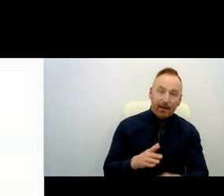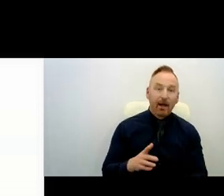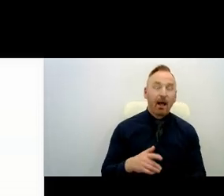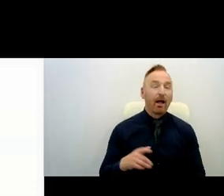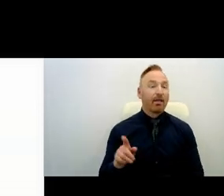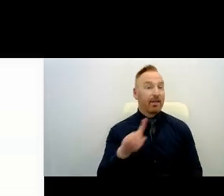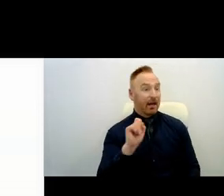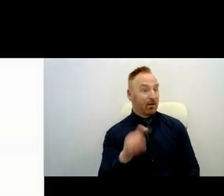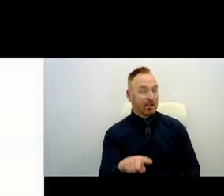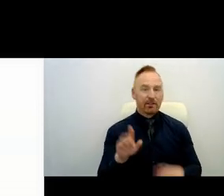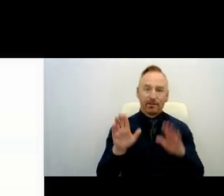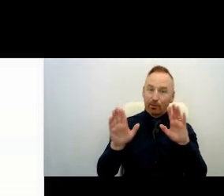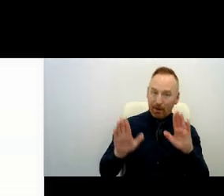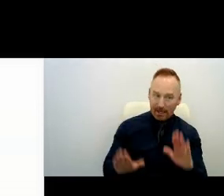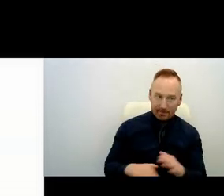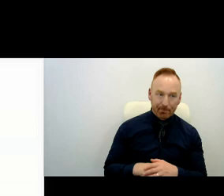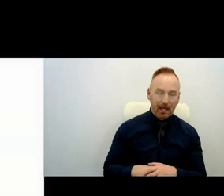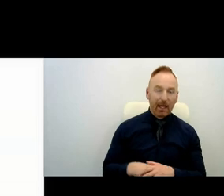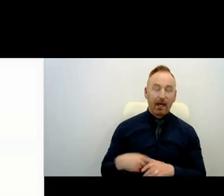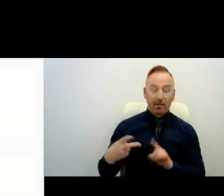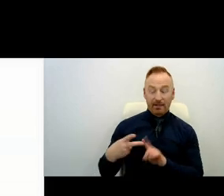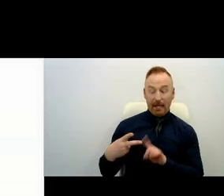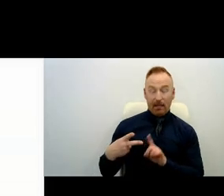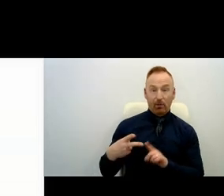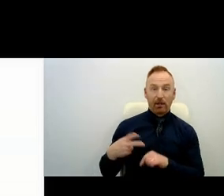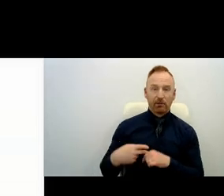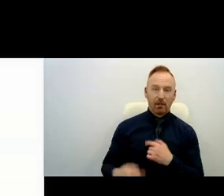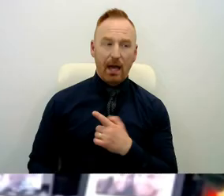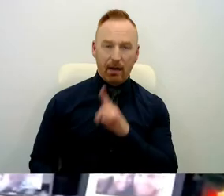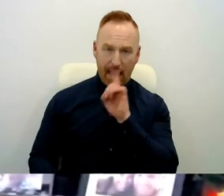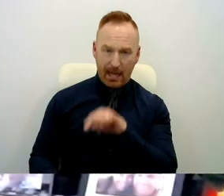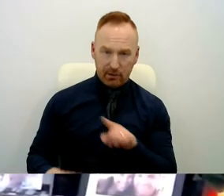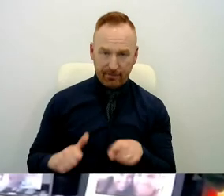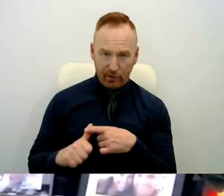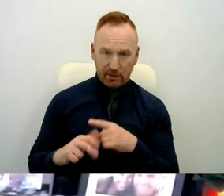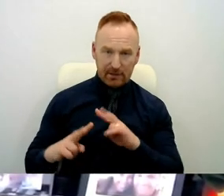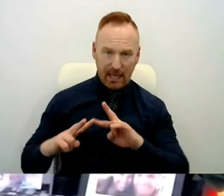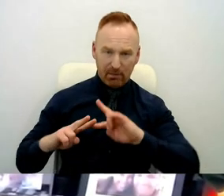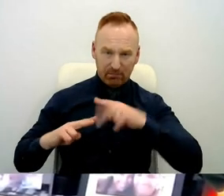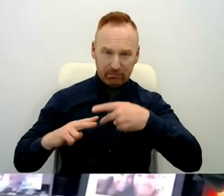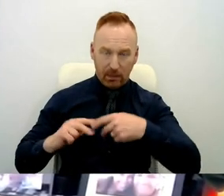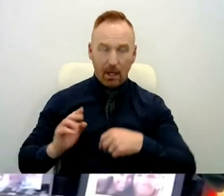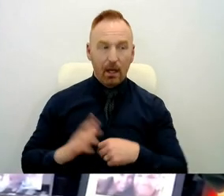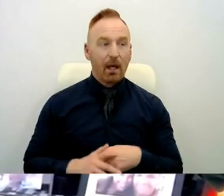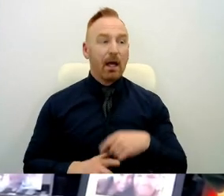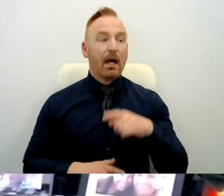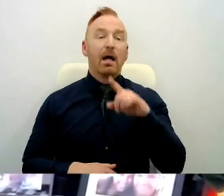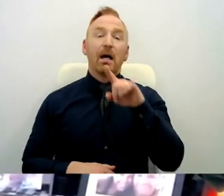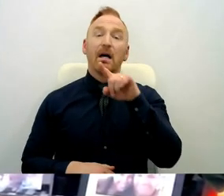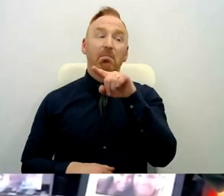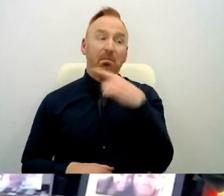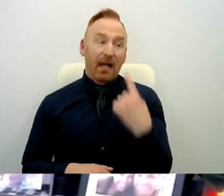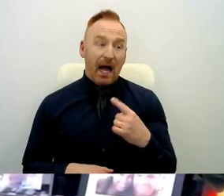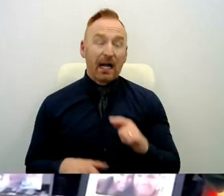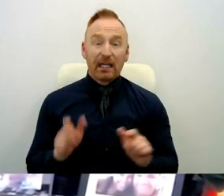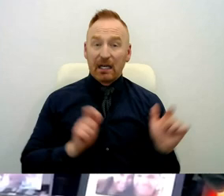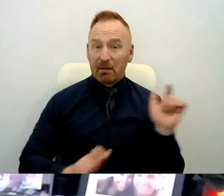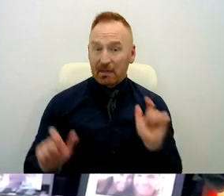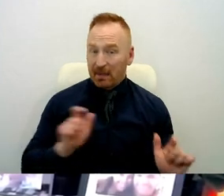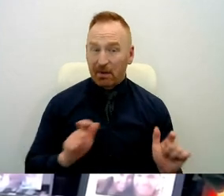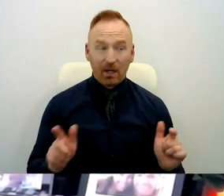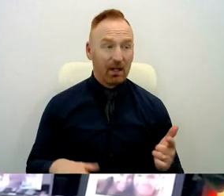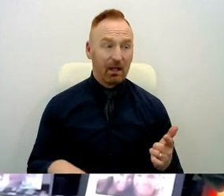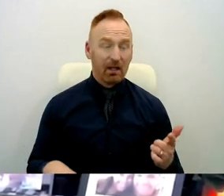That's a great question. So I'm actually going to answer the second question first, which is how do Black folks stop from being exhausted? We don't. We are